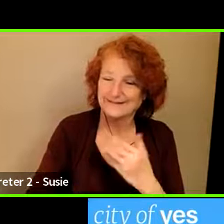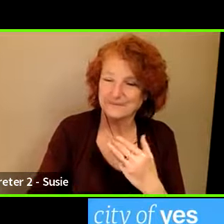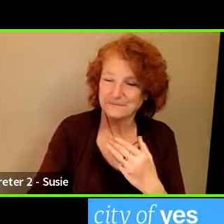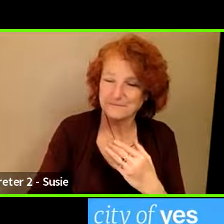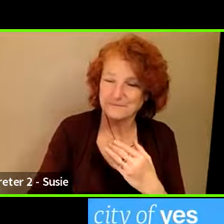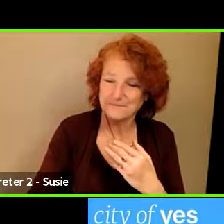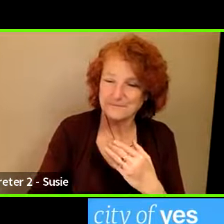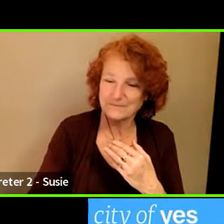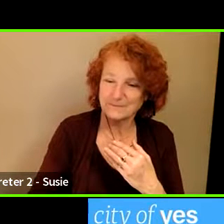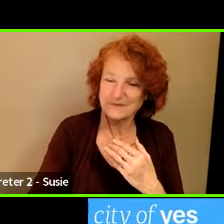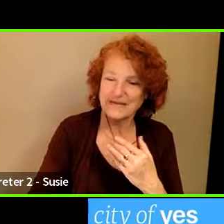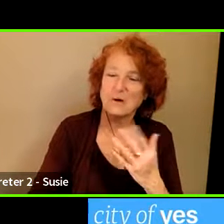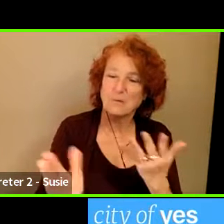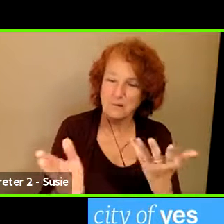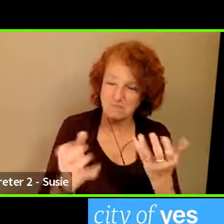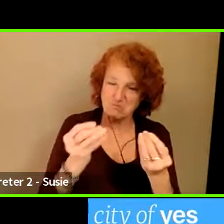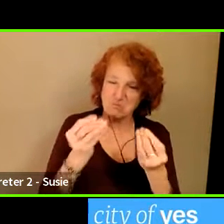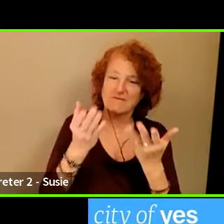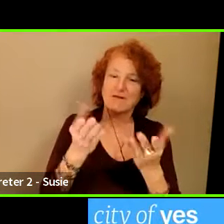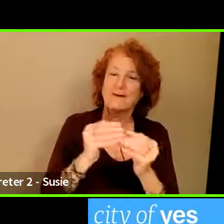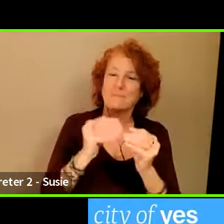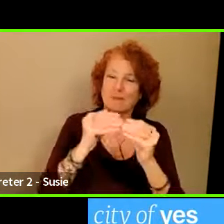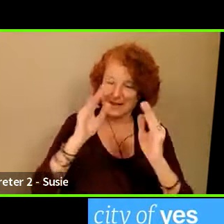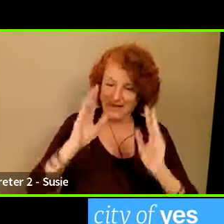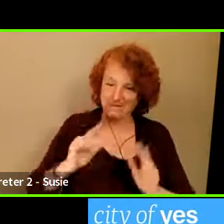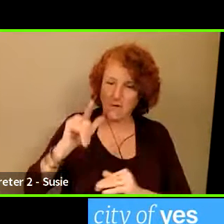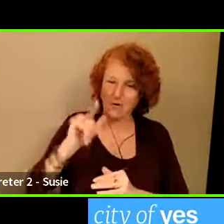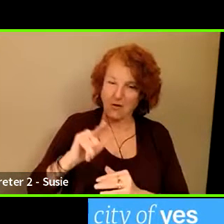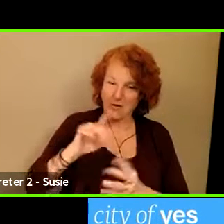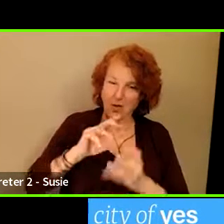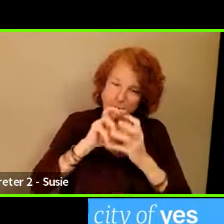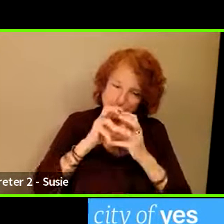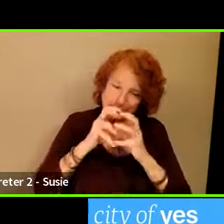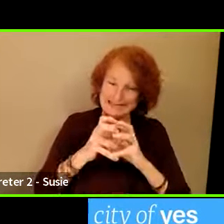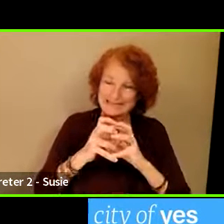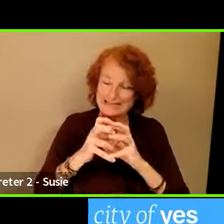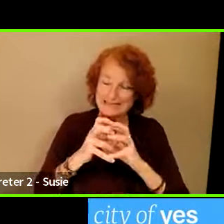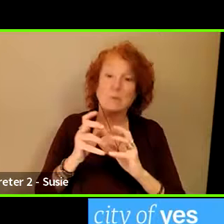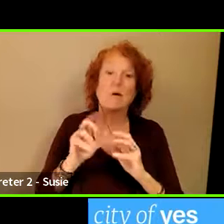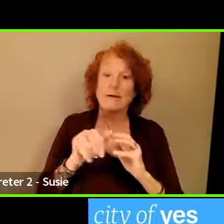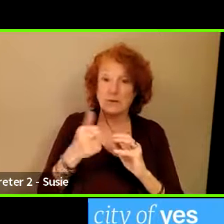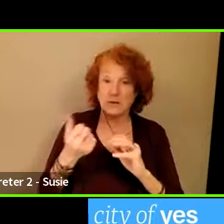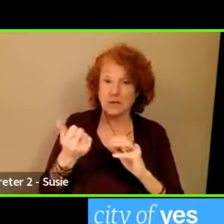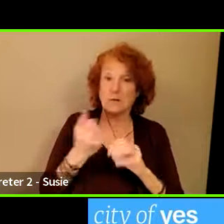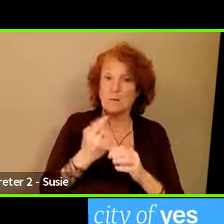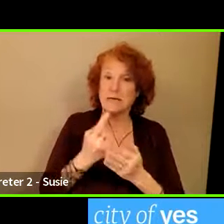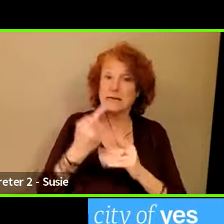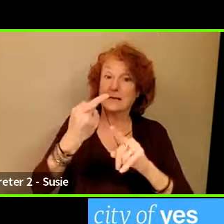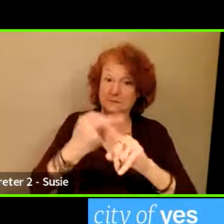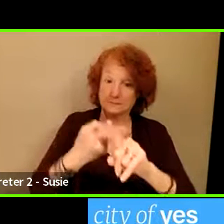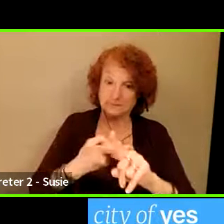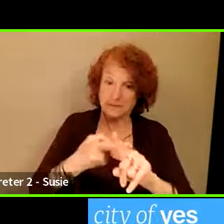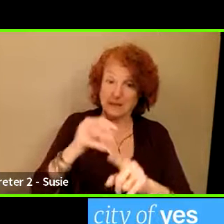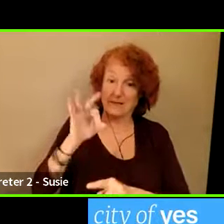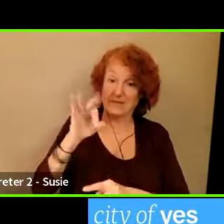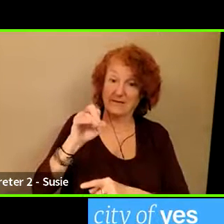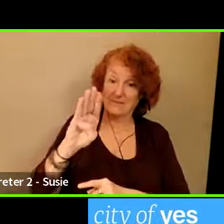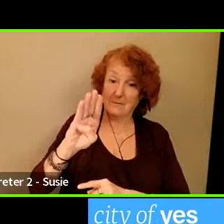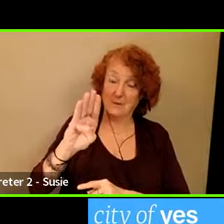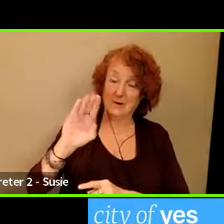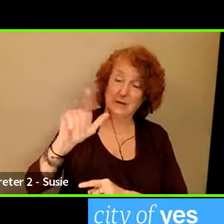Staten Island, for example, primarily low density. So we have one coming next month, February 27th. They'll look at